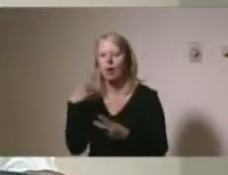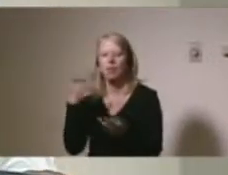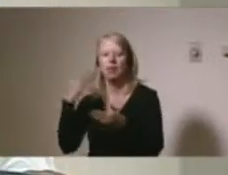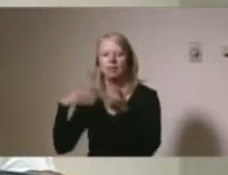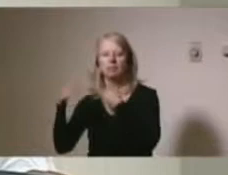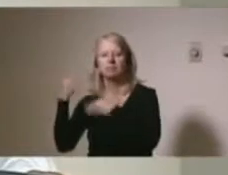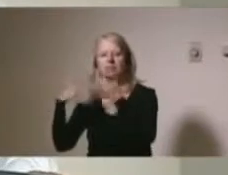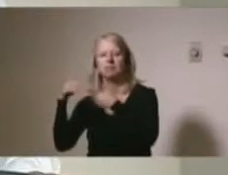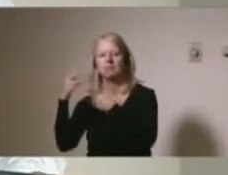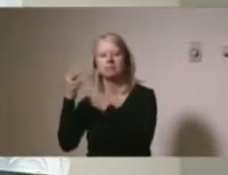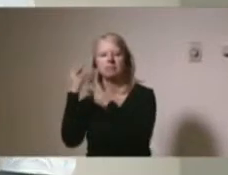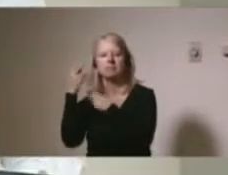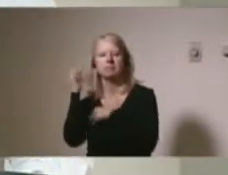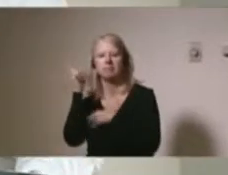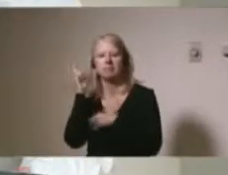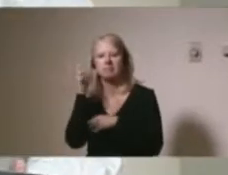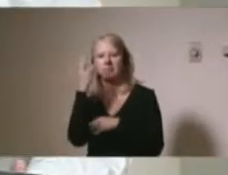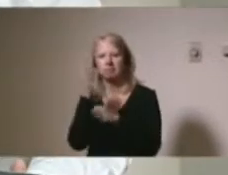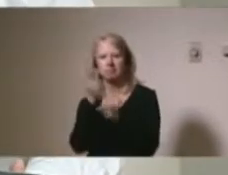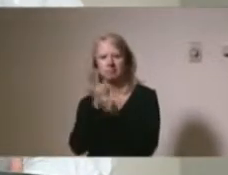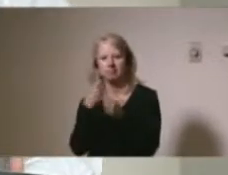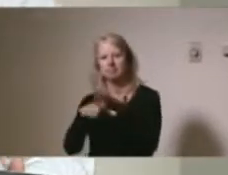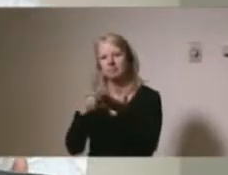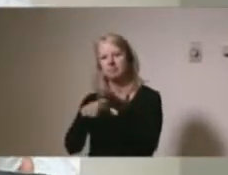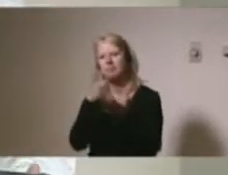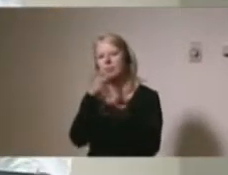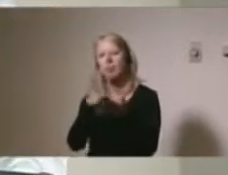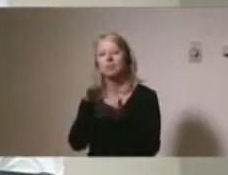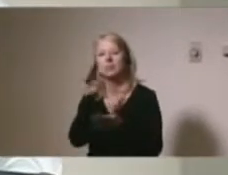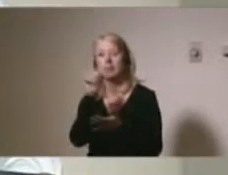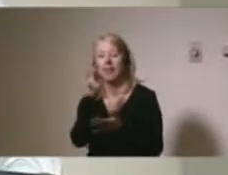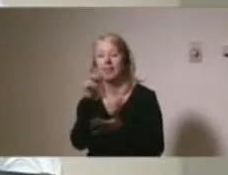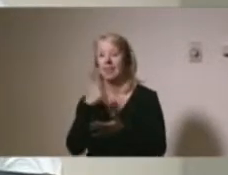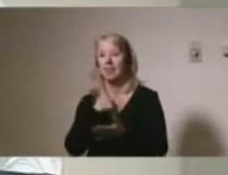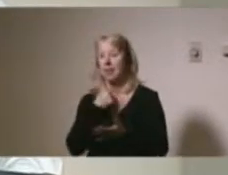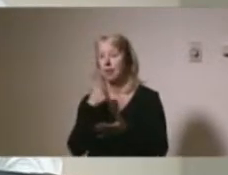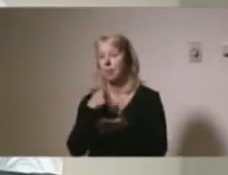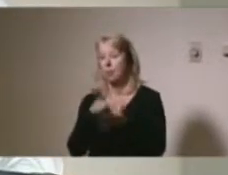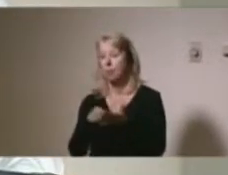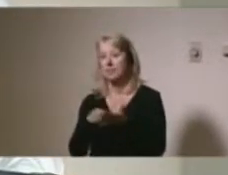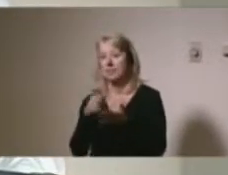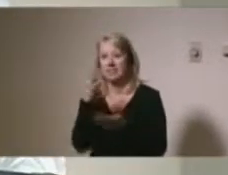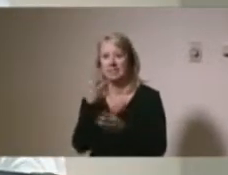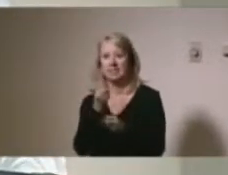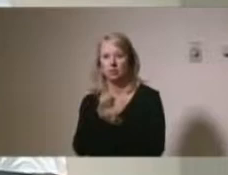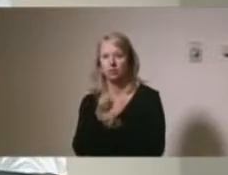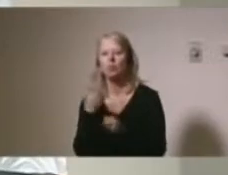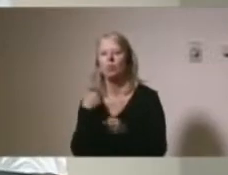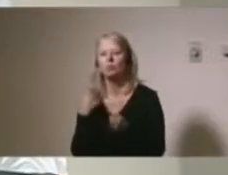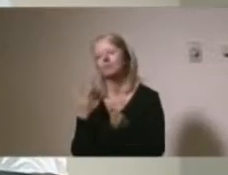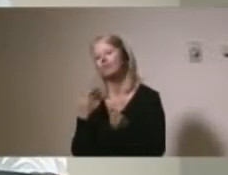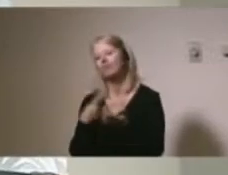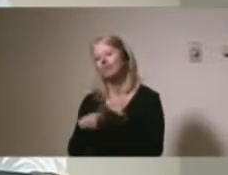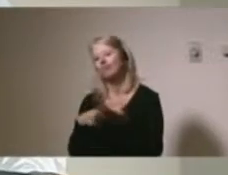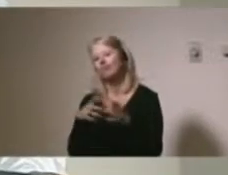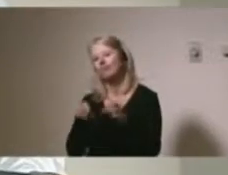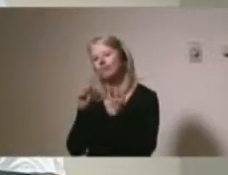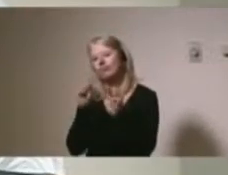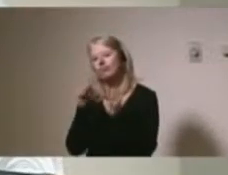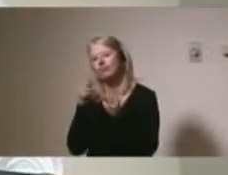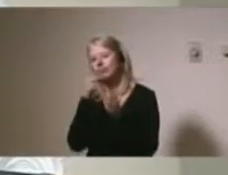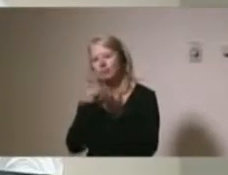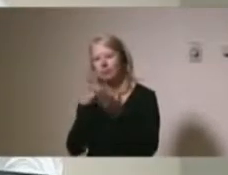6 years ago and talk a bit about postal banking. Is Canada Post 6 years ago was talking about doing postal